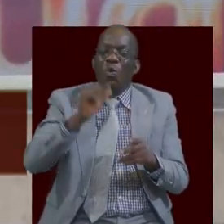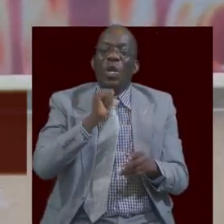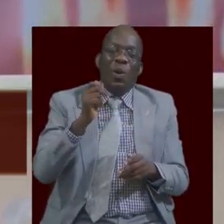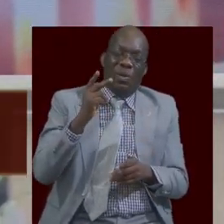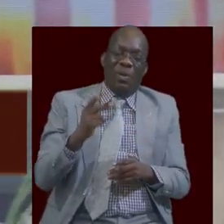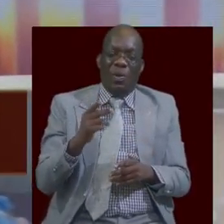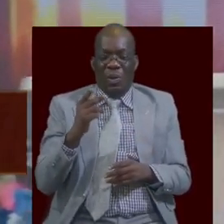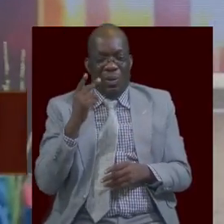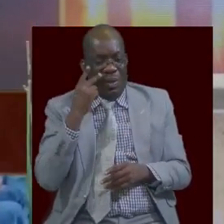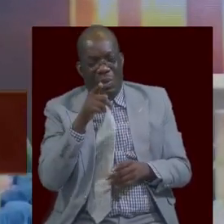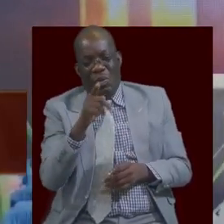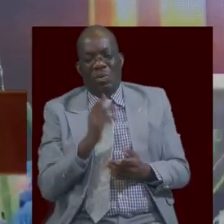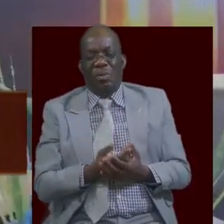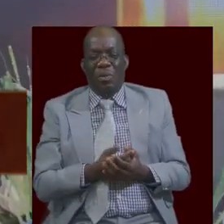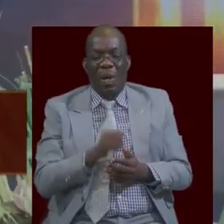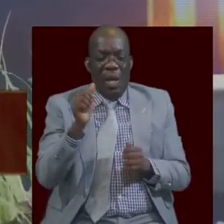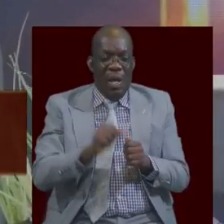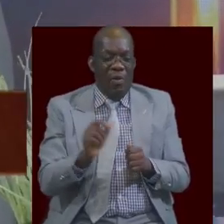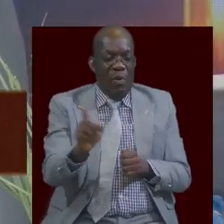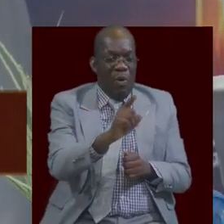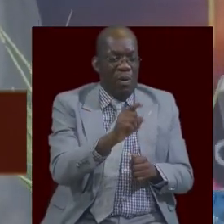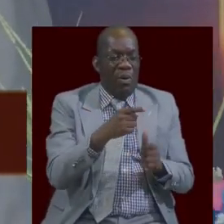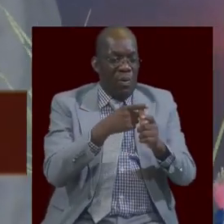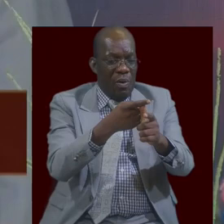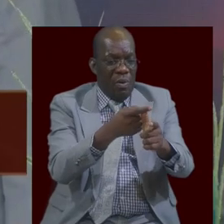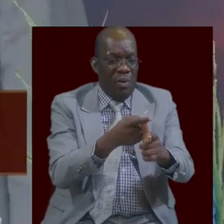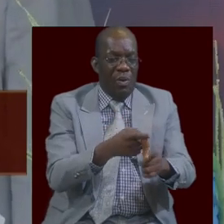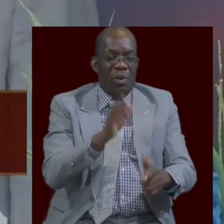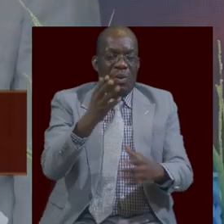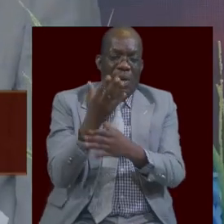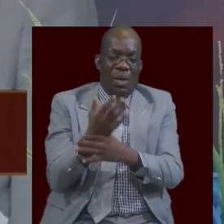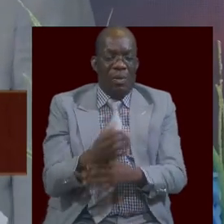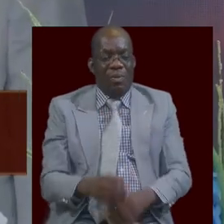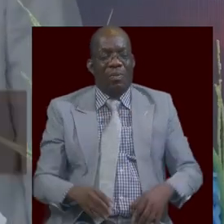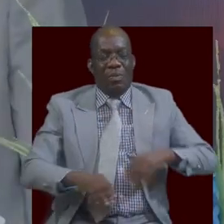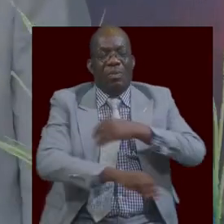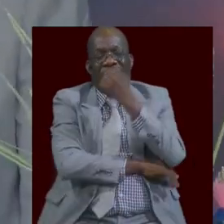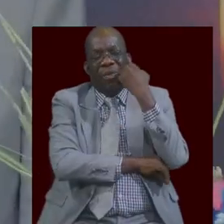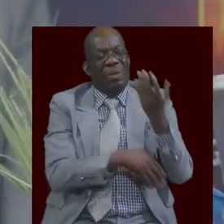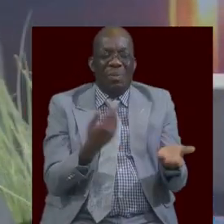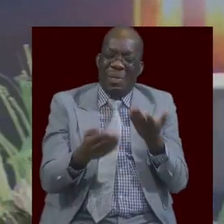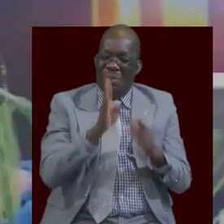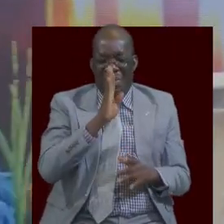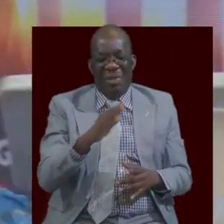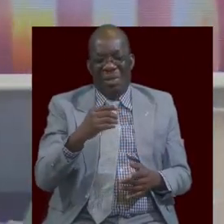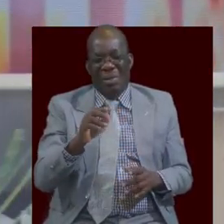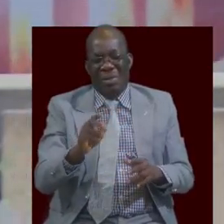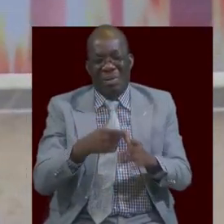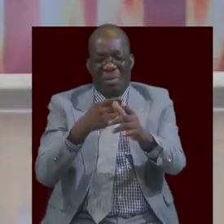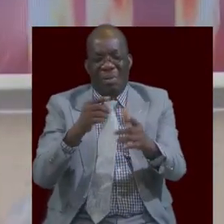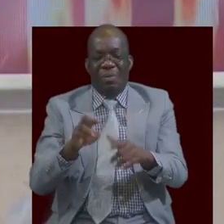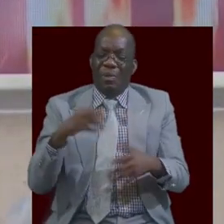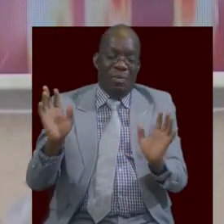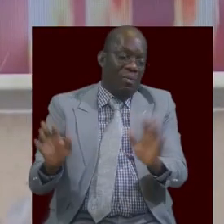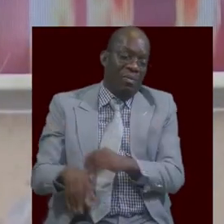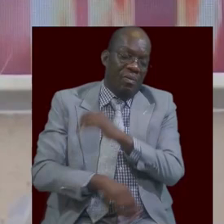is running. You are there, hand down. I don't know whether I want to run or not. I don't know whether I want to go